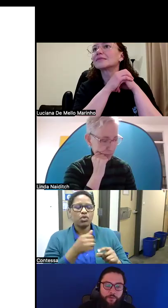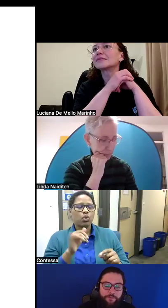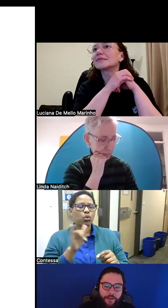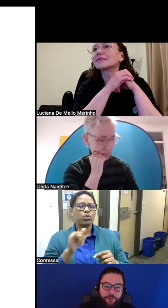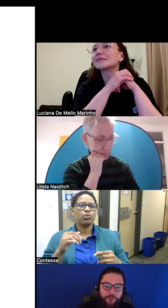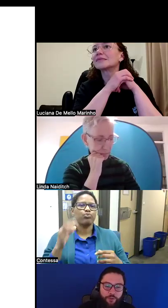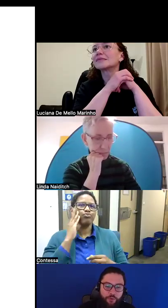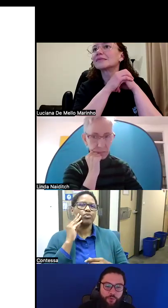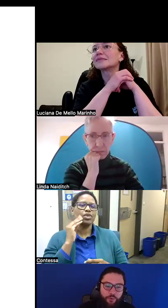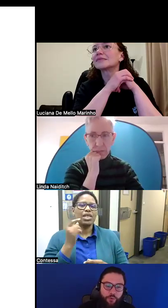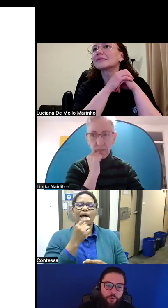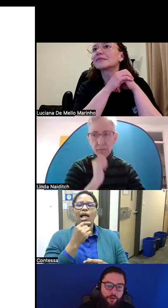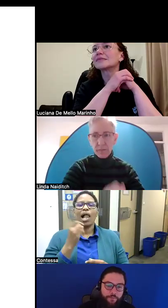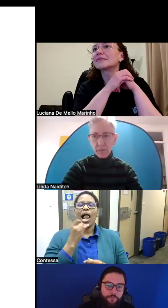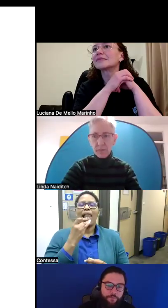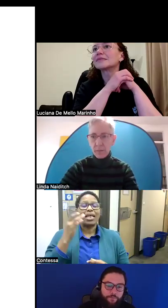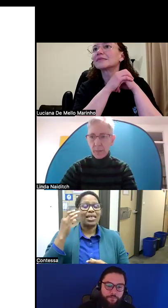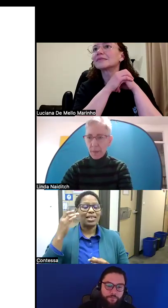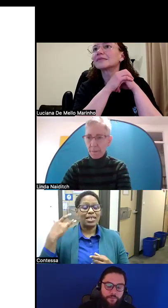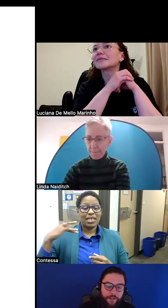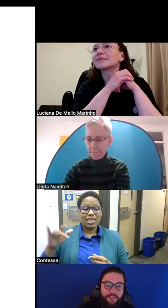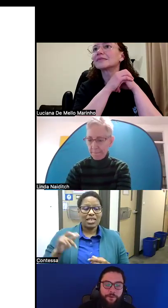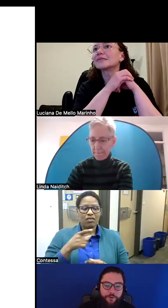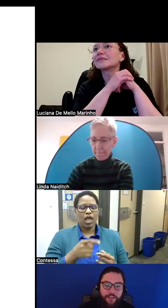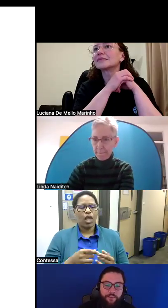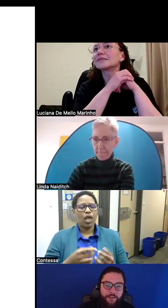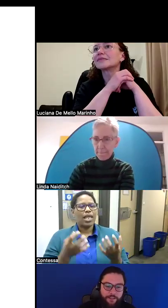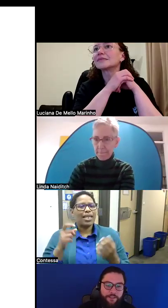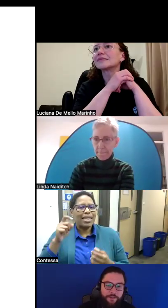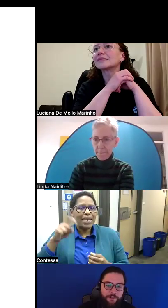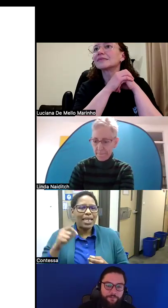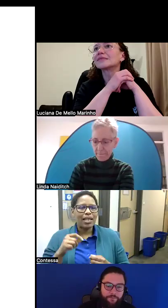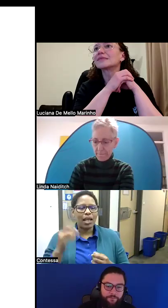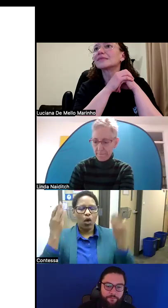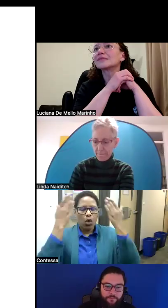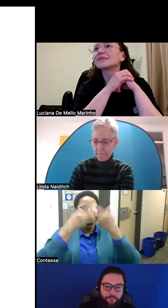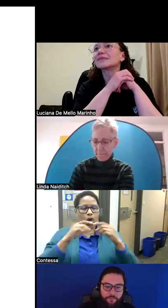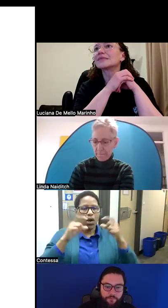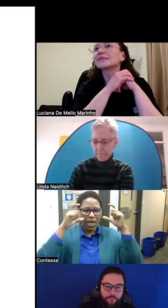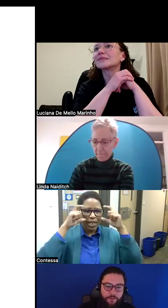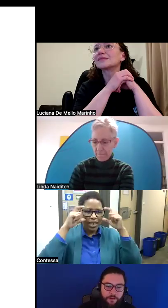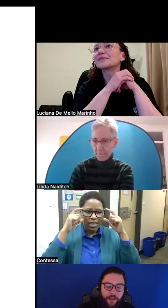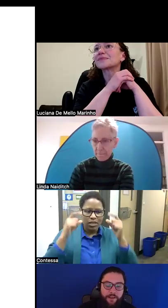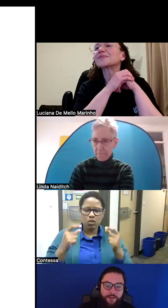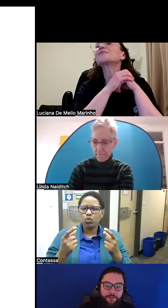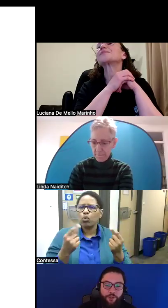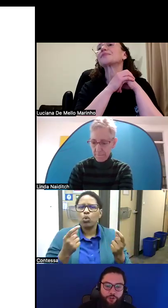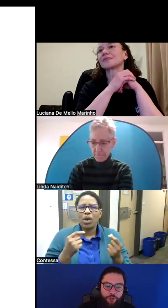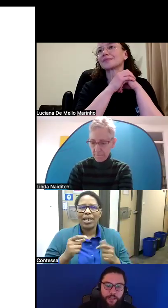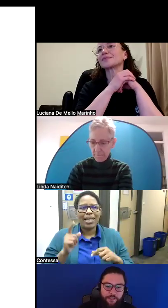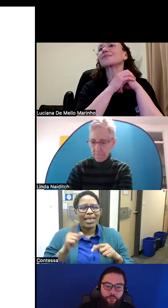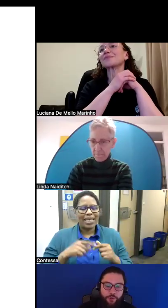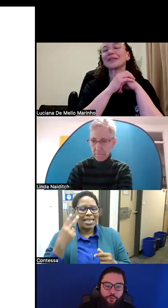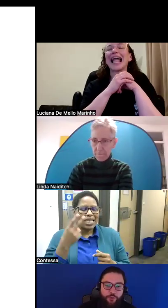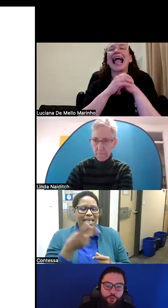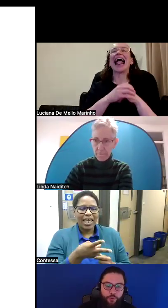If we have patients who experience that light sensitivity and need the darker